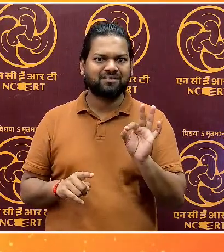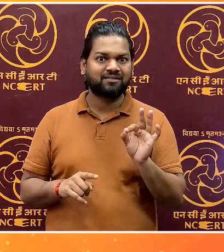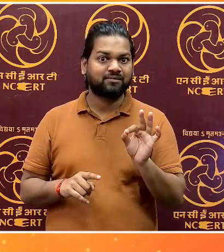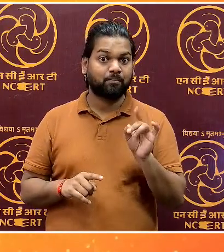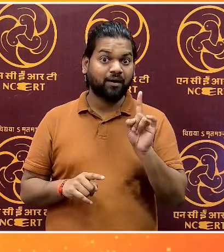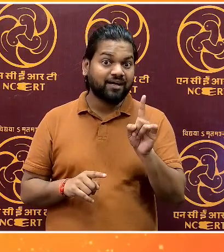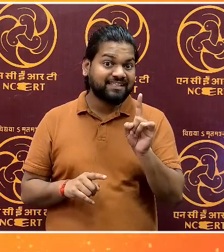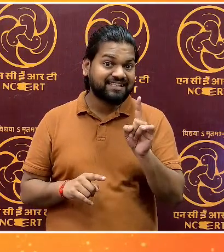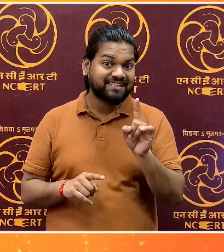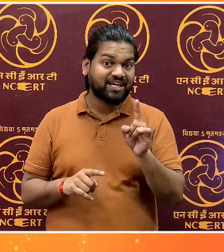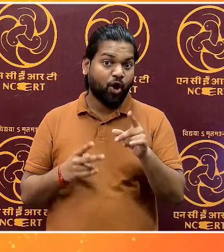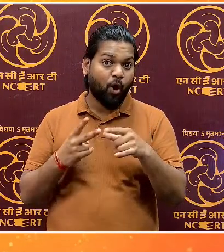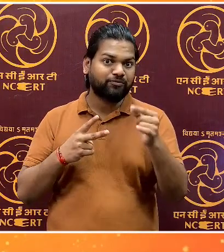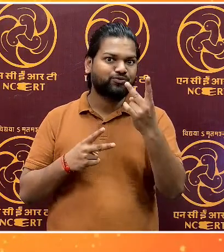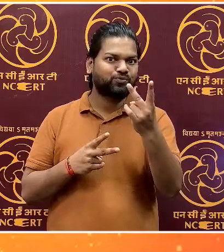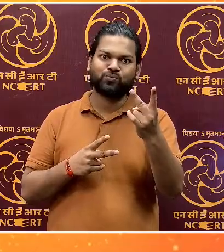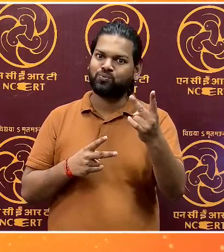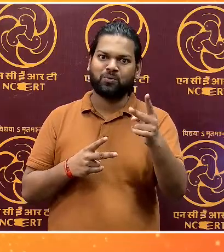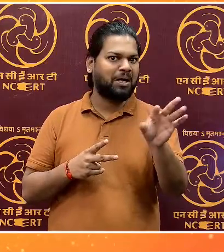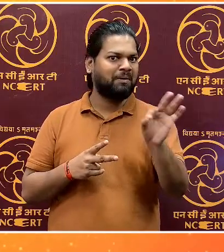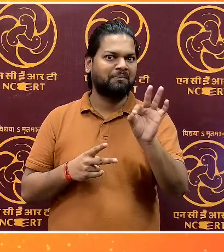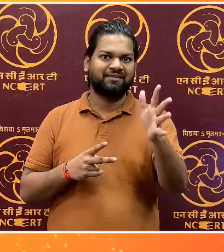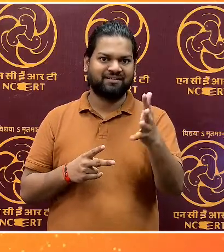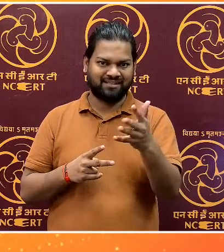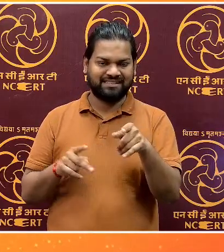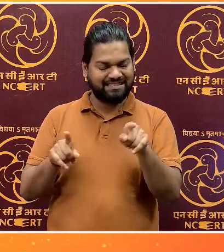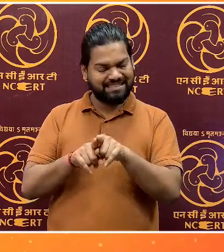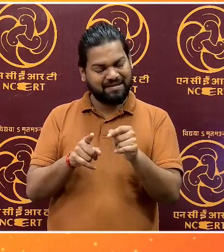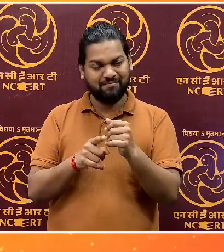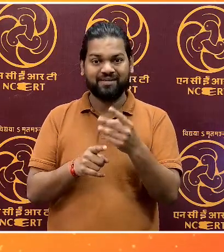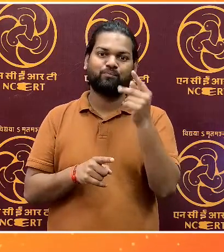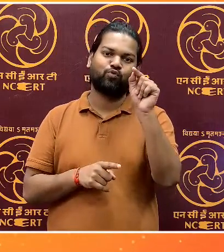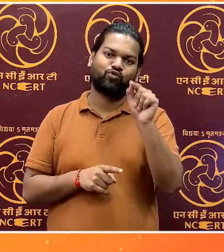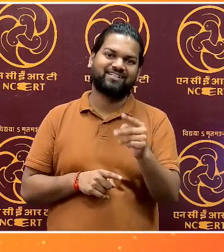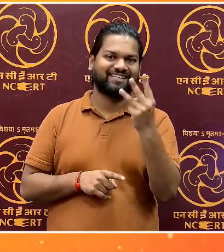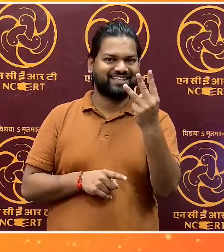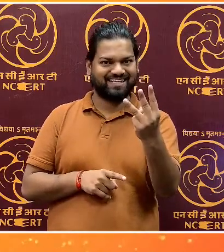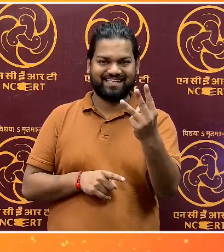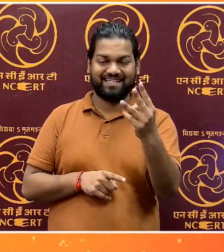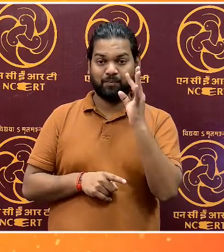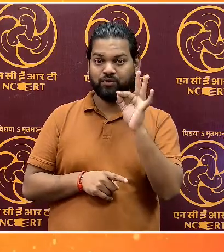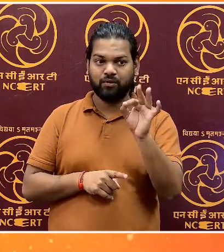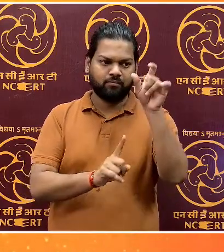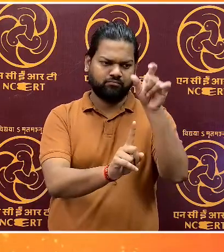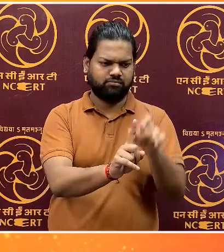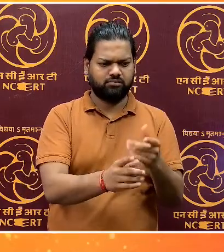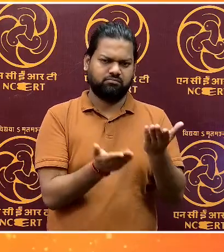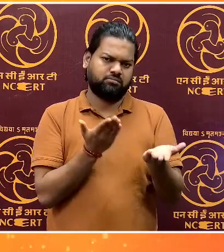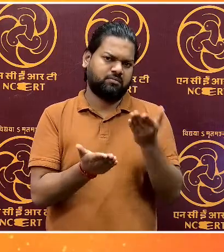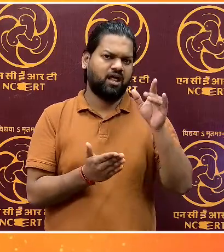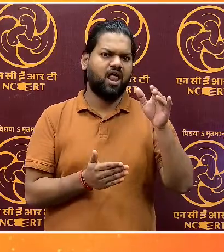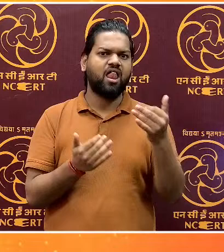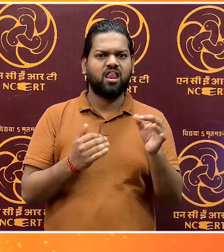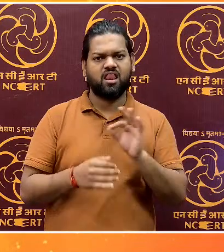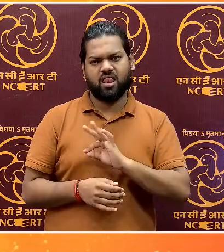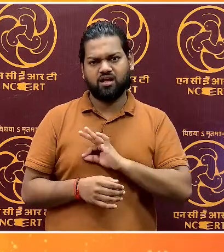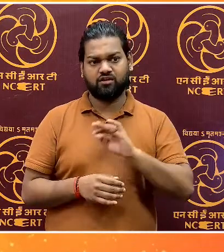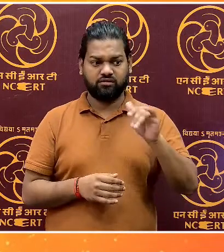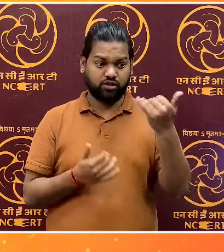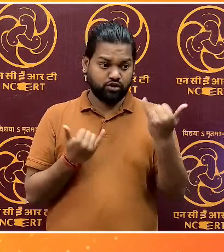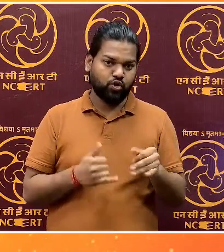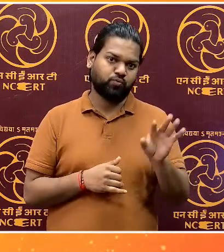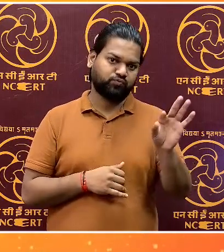2. So these are the majorly three reasons because of which an individual may prefer current over future